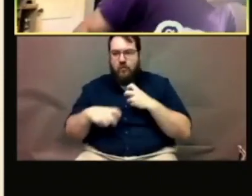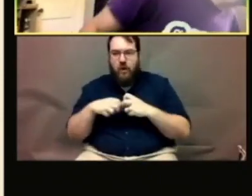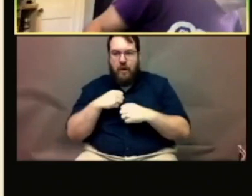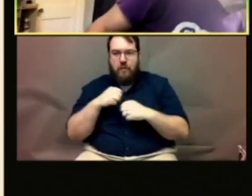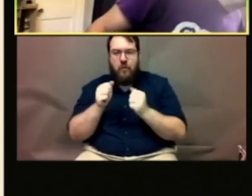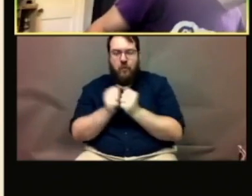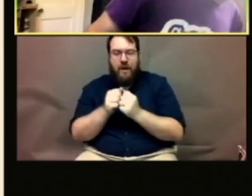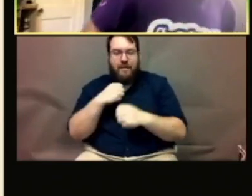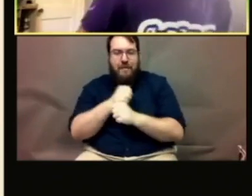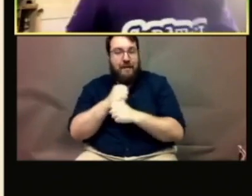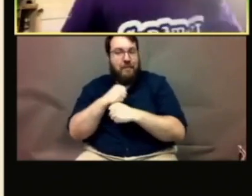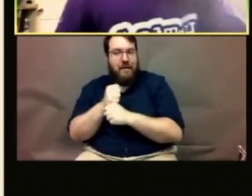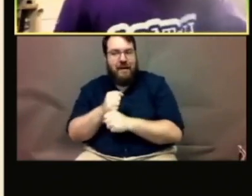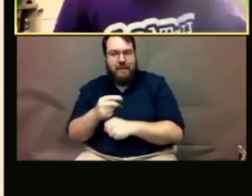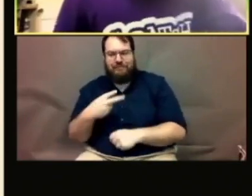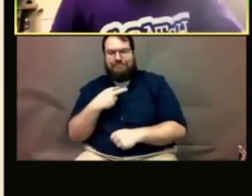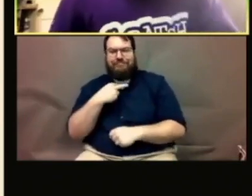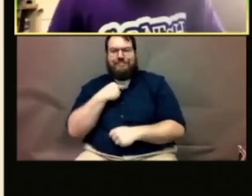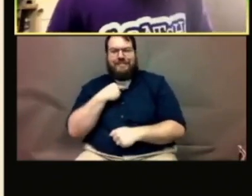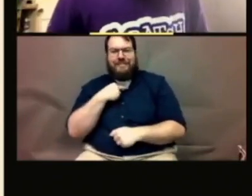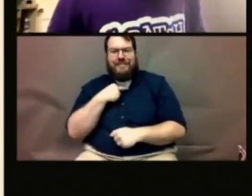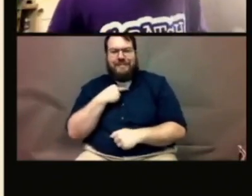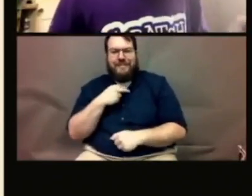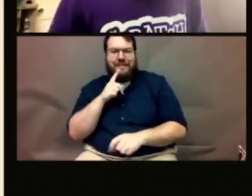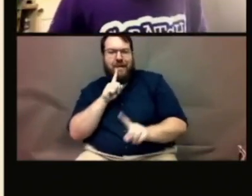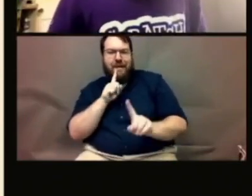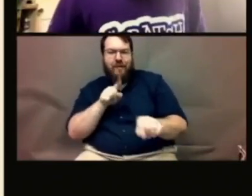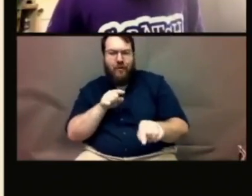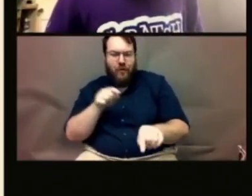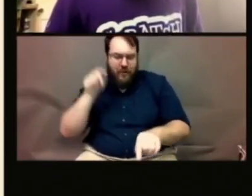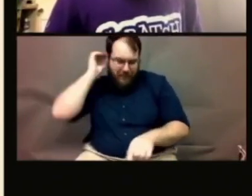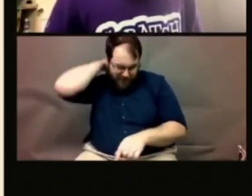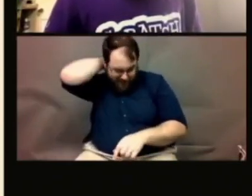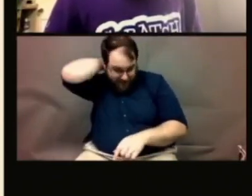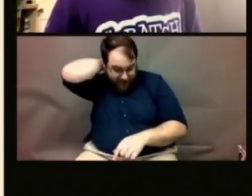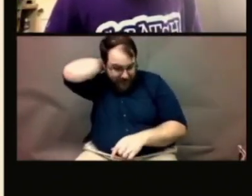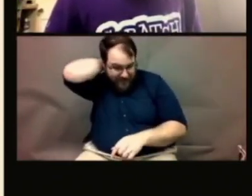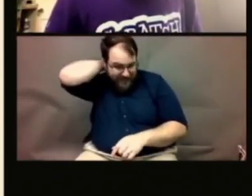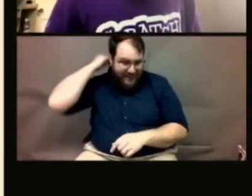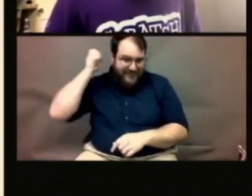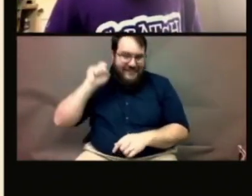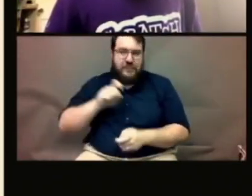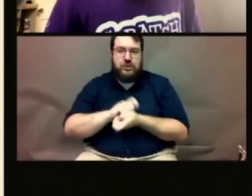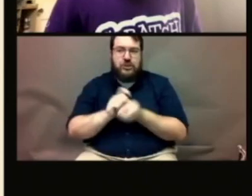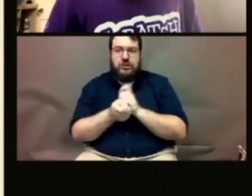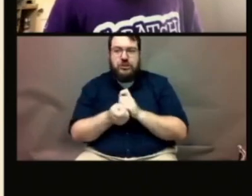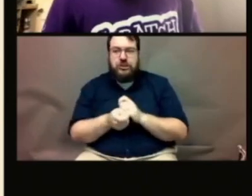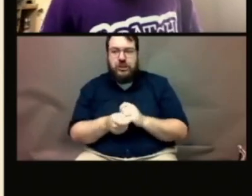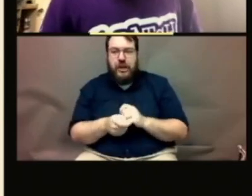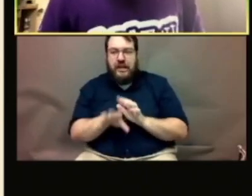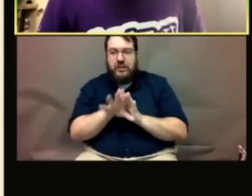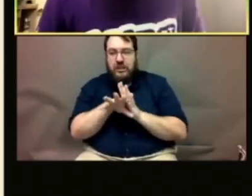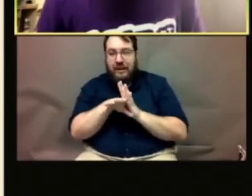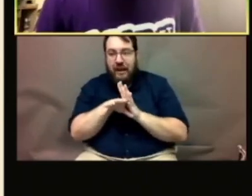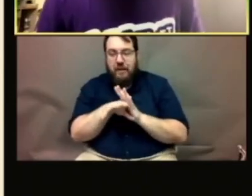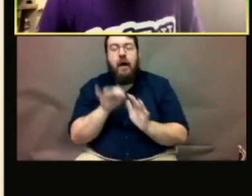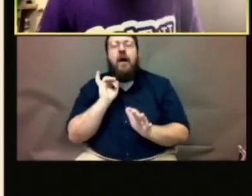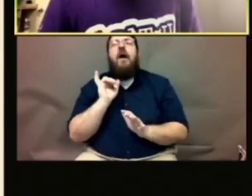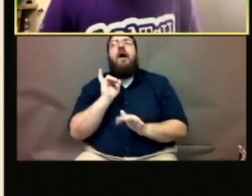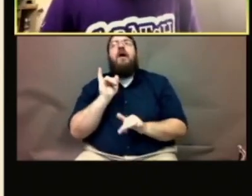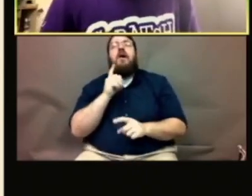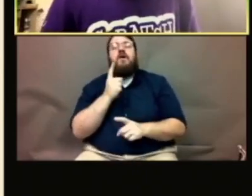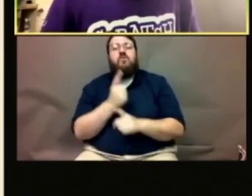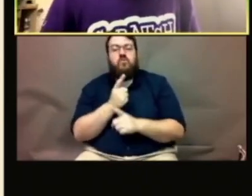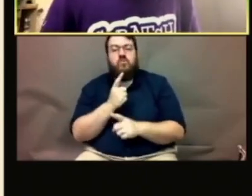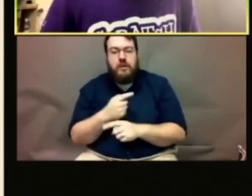stuck input somewhere. Oh, you also have the wrong, you need to switch your camera. Oh yeah, and so now I'll